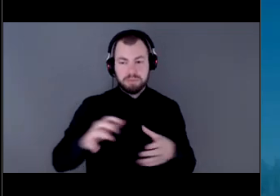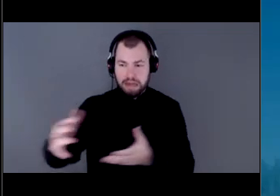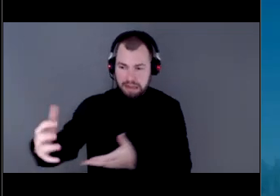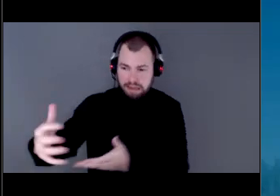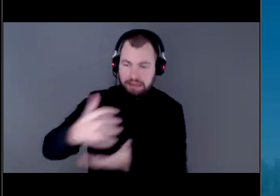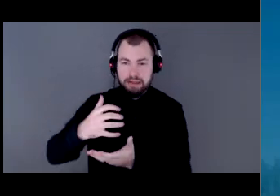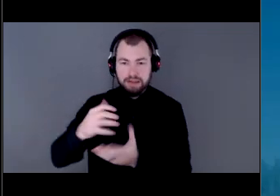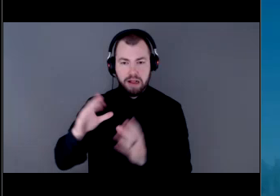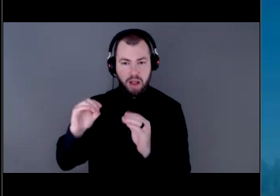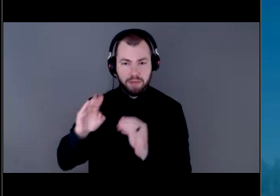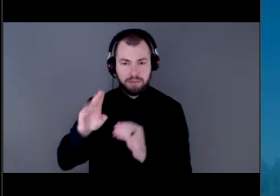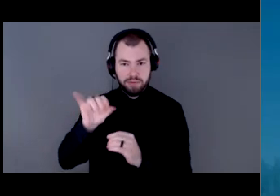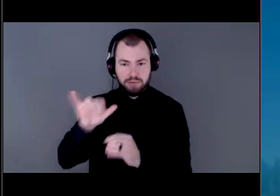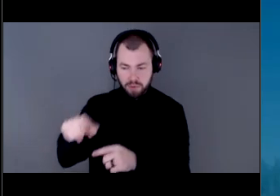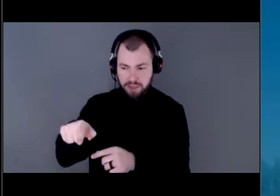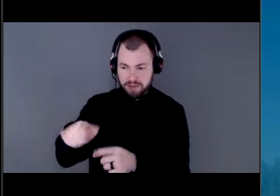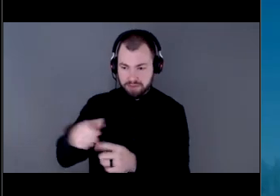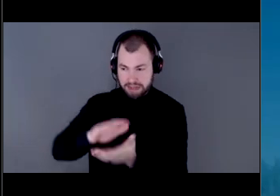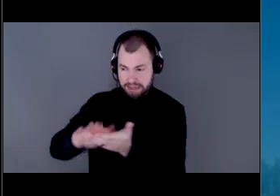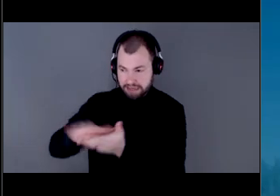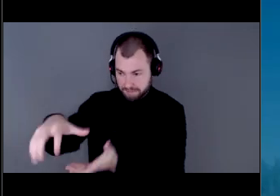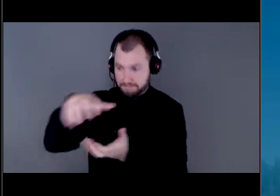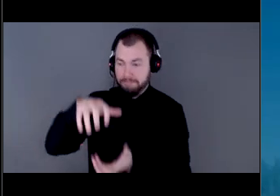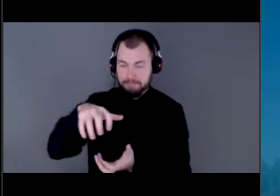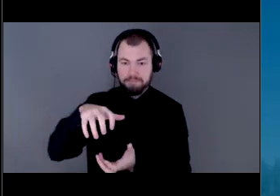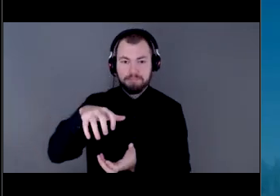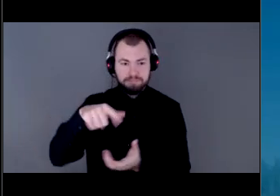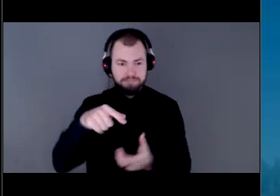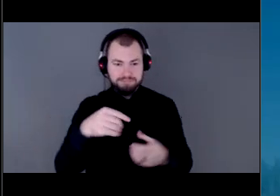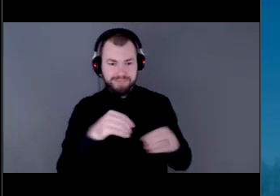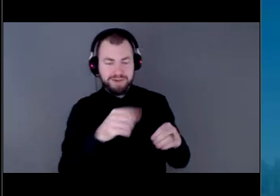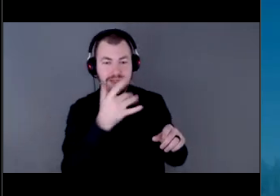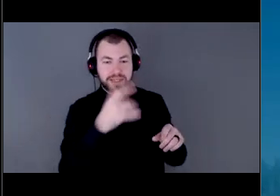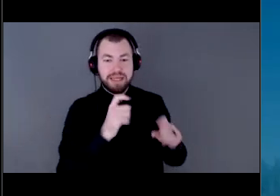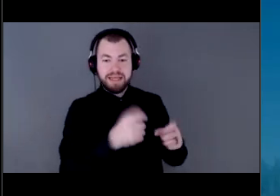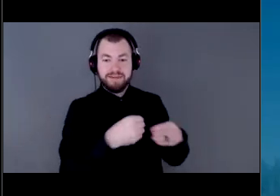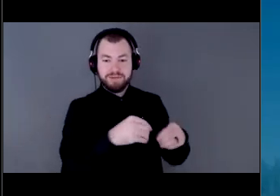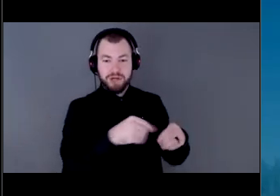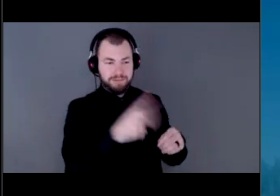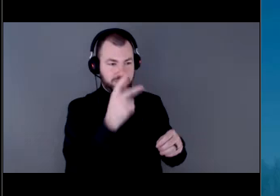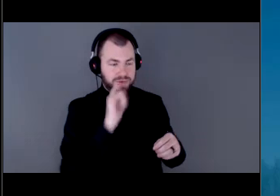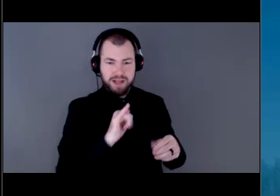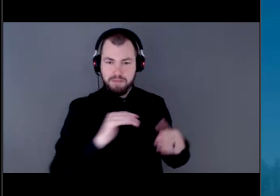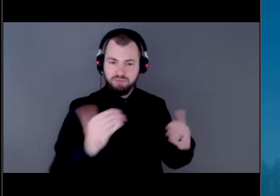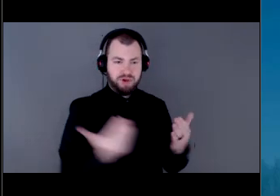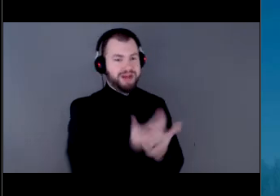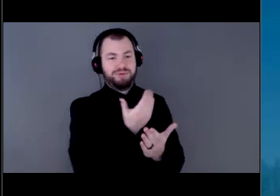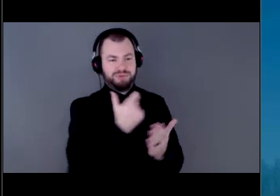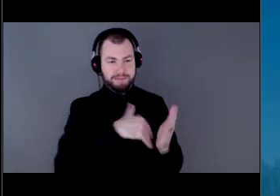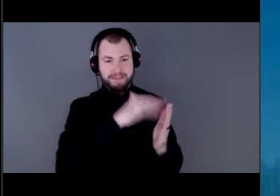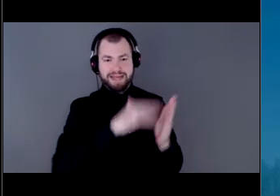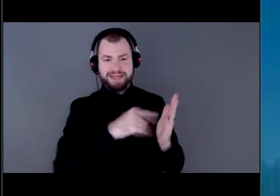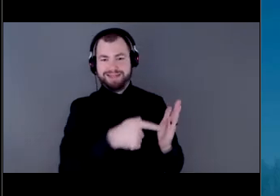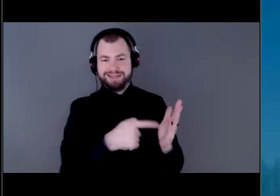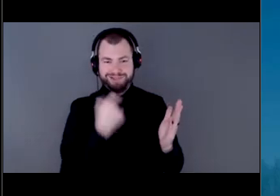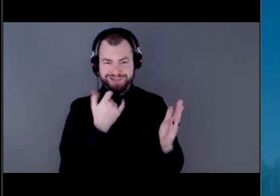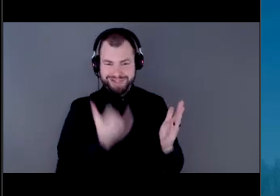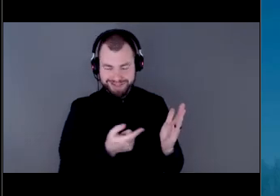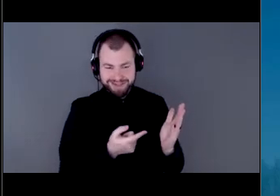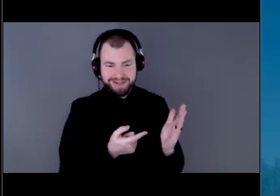your cleanups. Because the ones that were in the gift shops look like they were brand new and just painted. The same with the